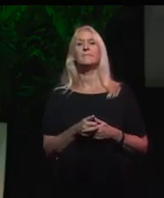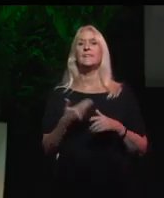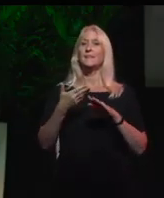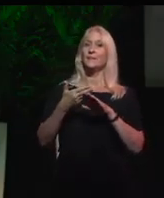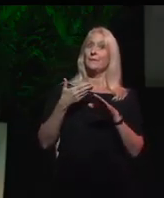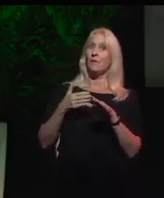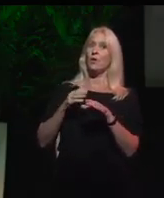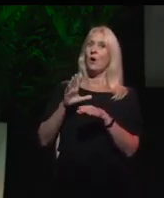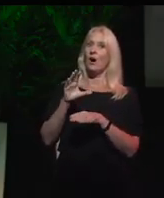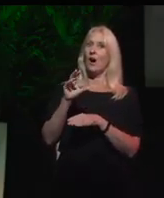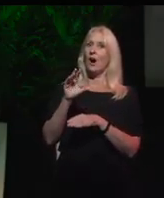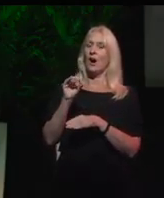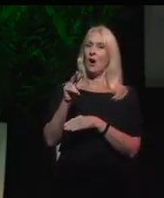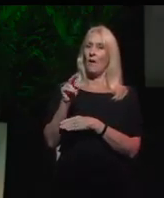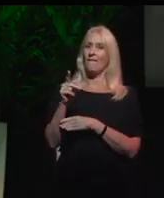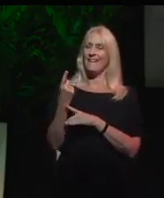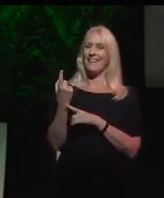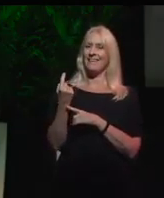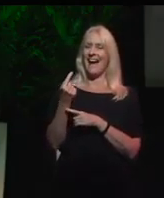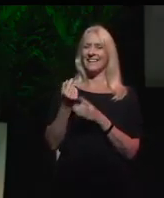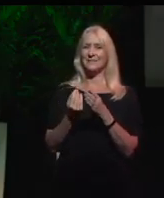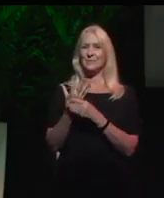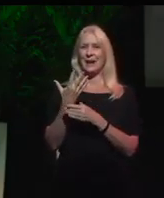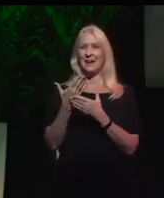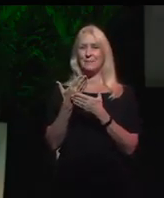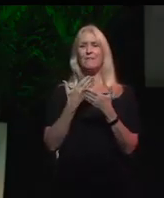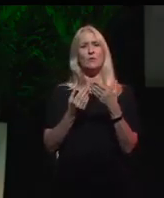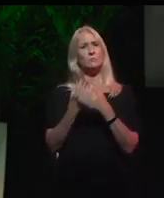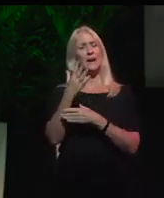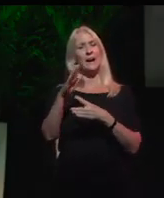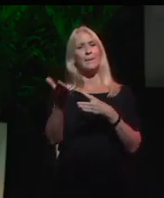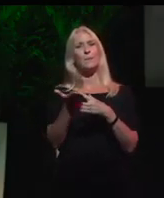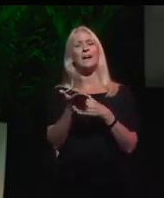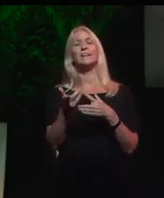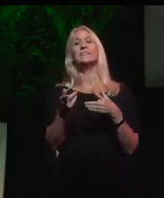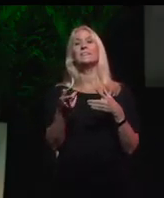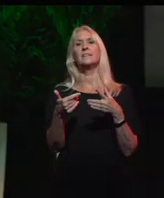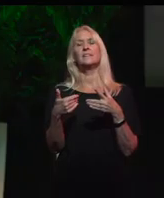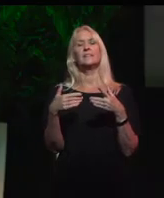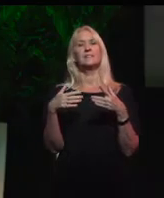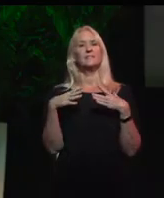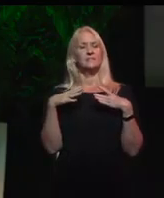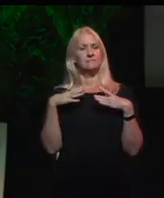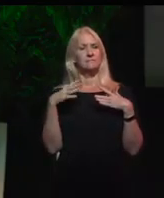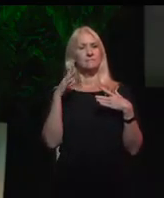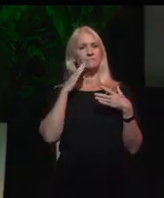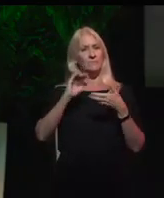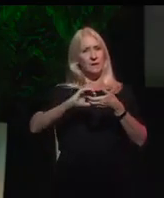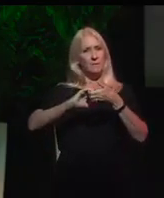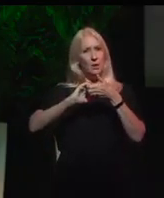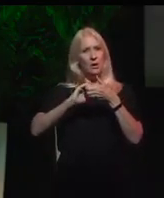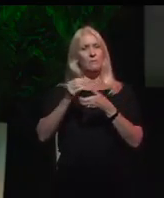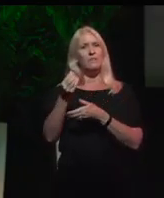pre-COVID, last spring, before spring break, we actually partnered with a few faculty members to pilot the